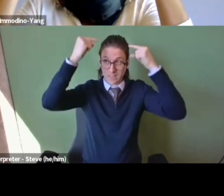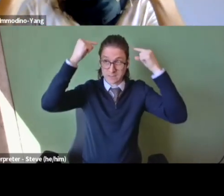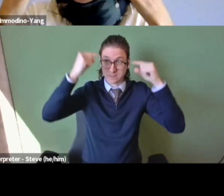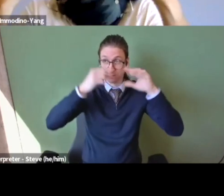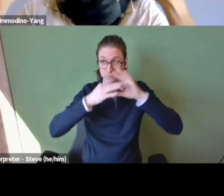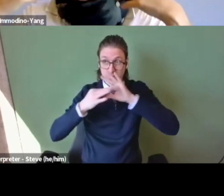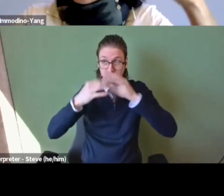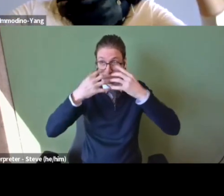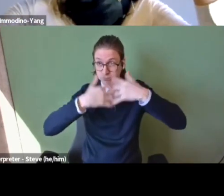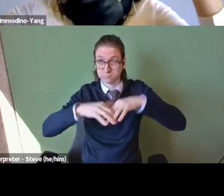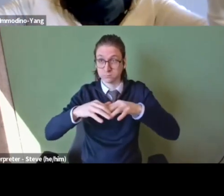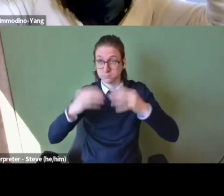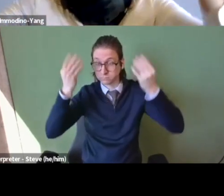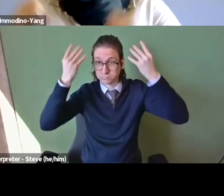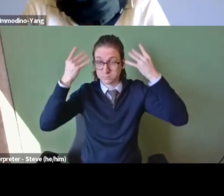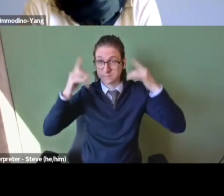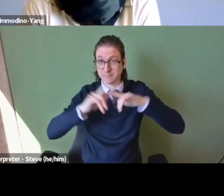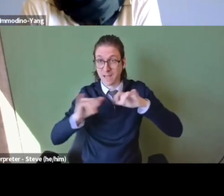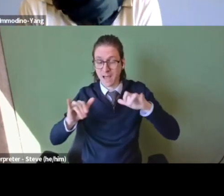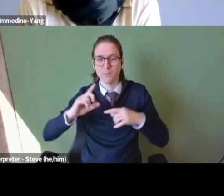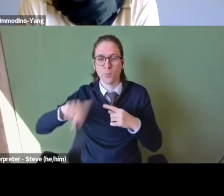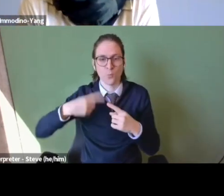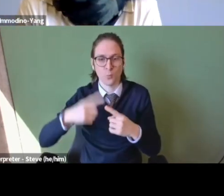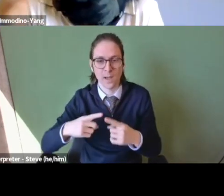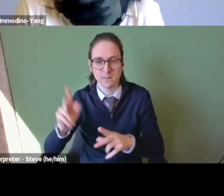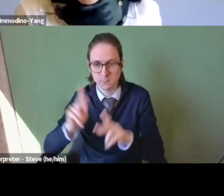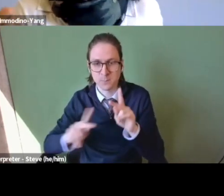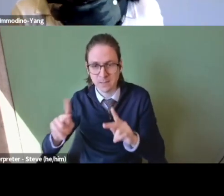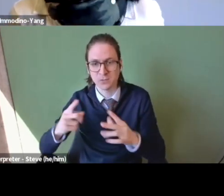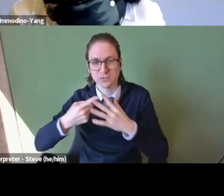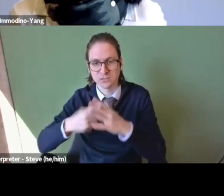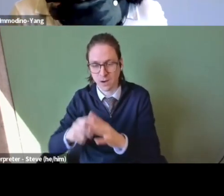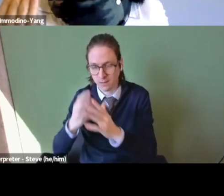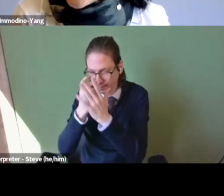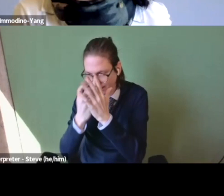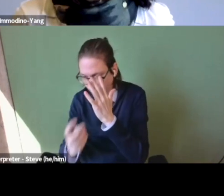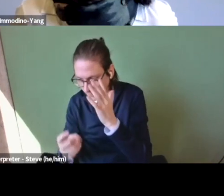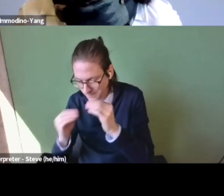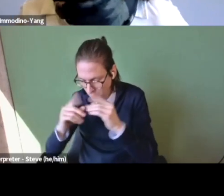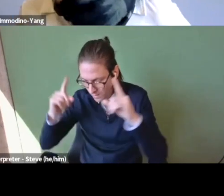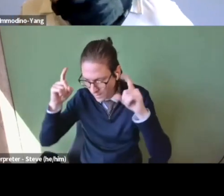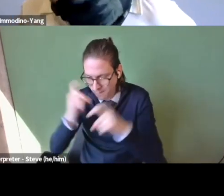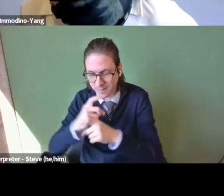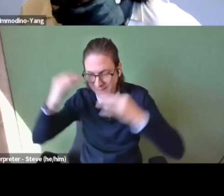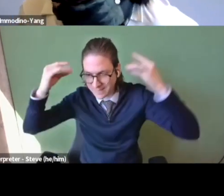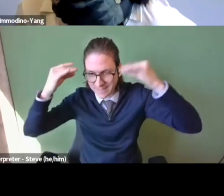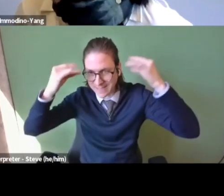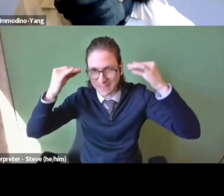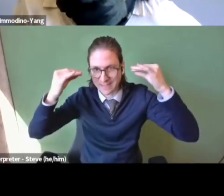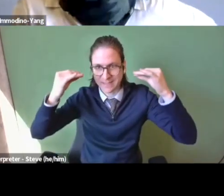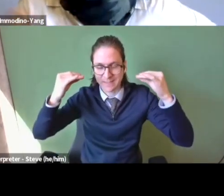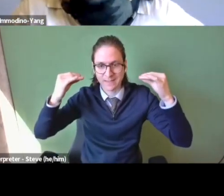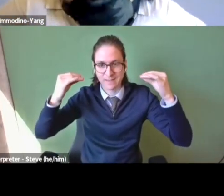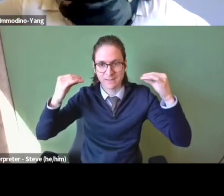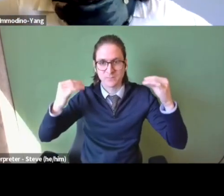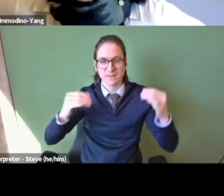are engaging in the kinds of thinking that you can basically think of as not being in the here and